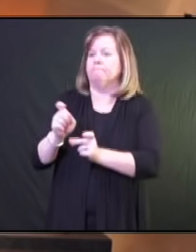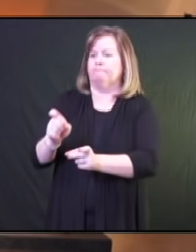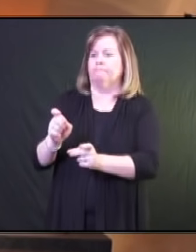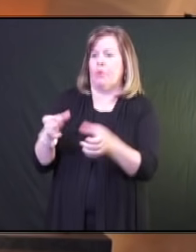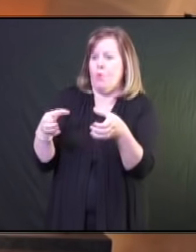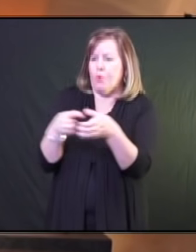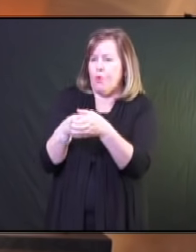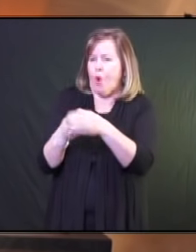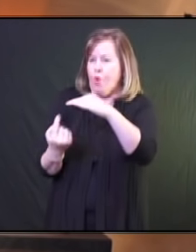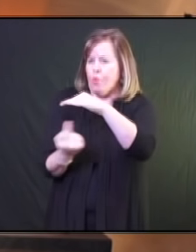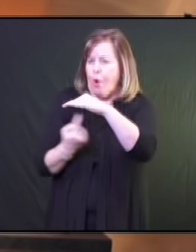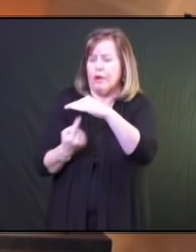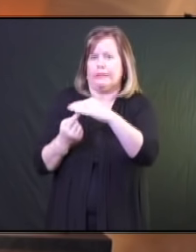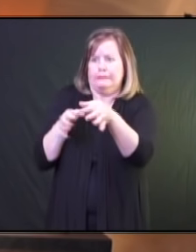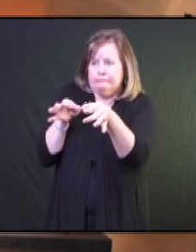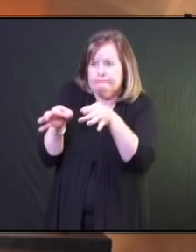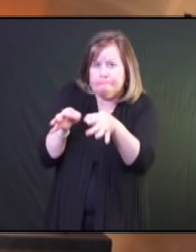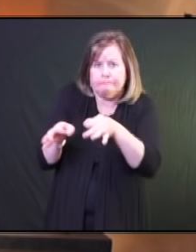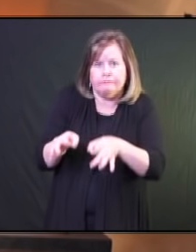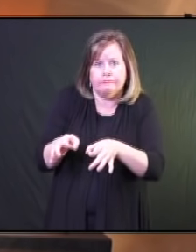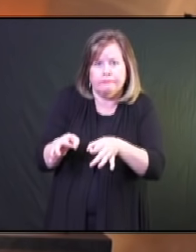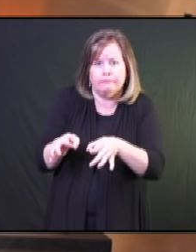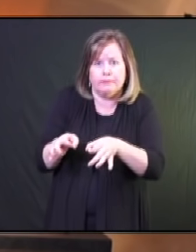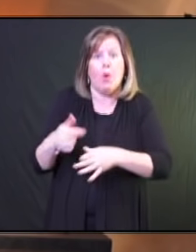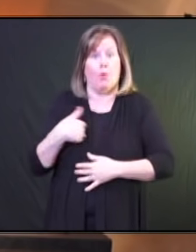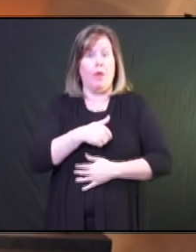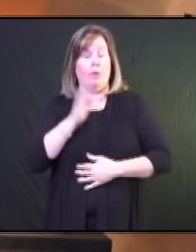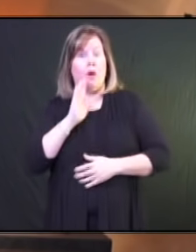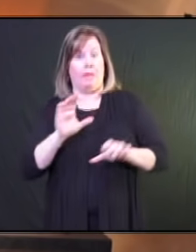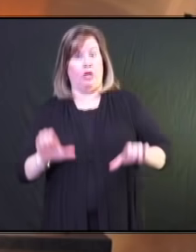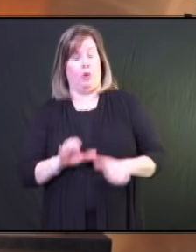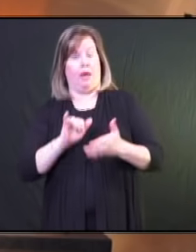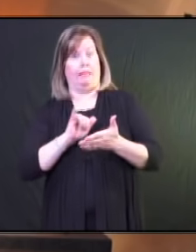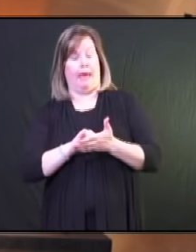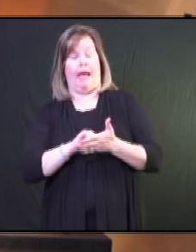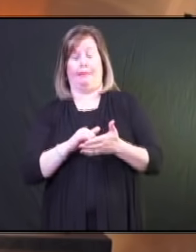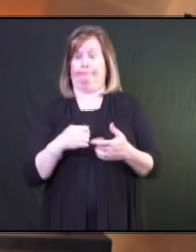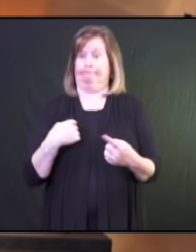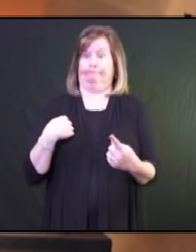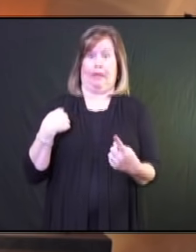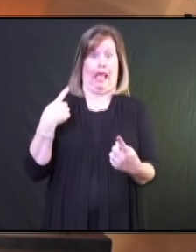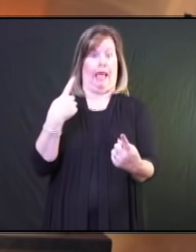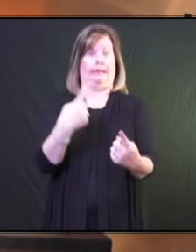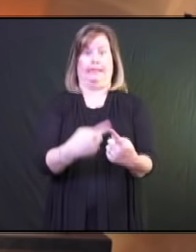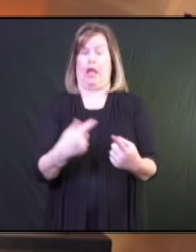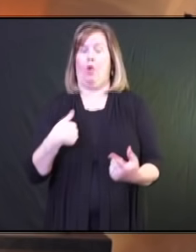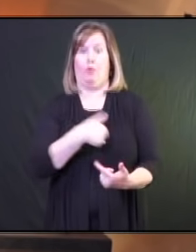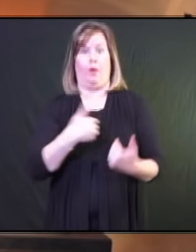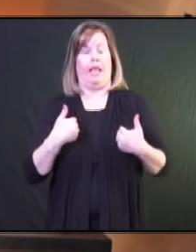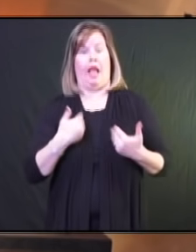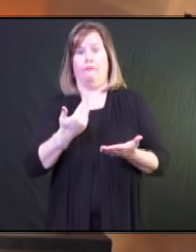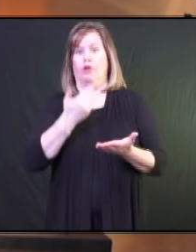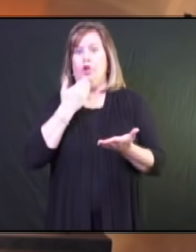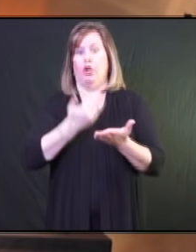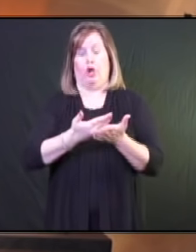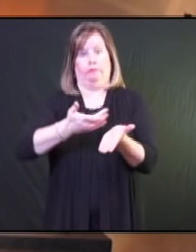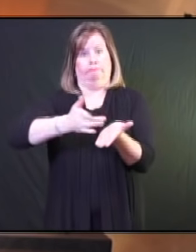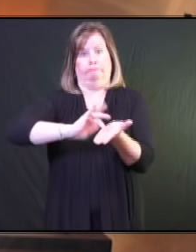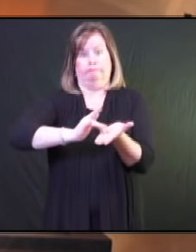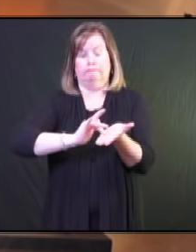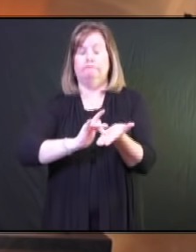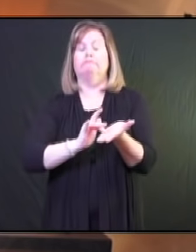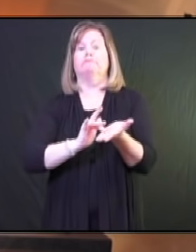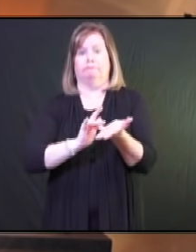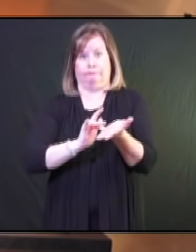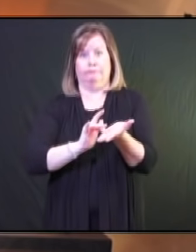public health tools that we're going to be using from now until the time that we have good pharmaceutical solutions available.